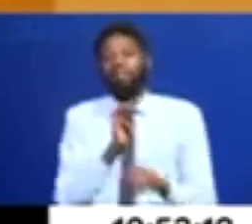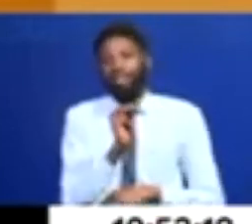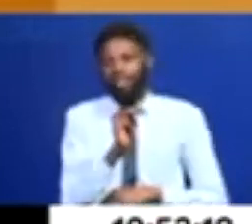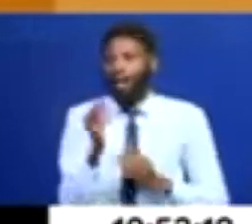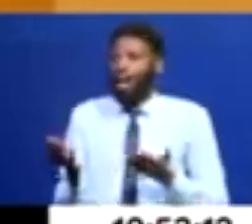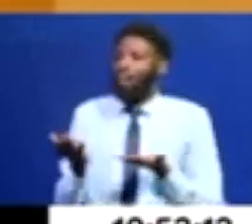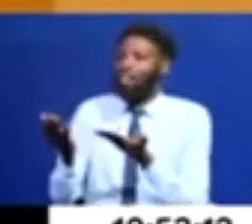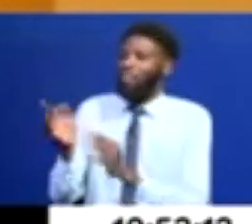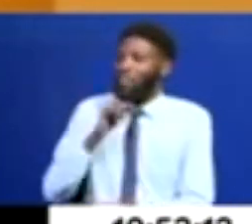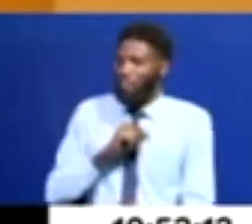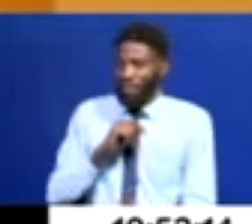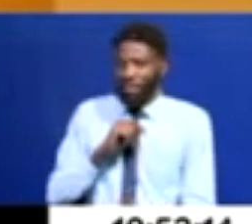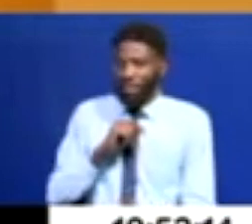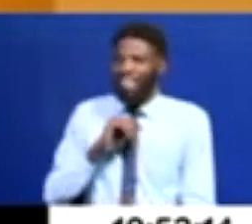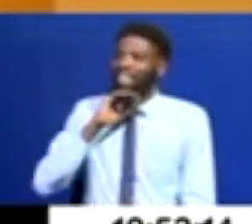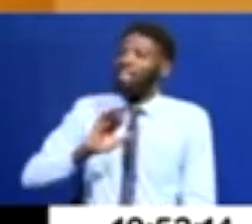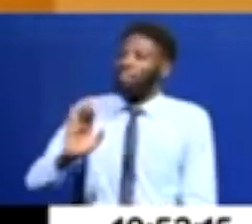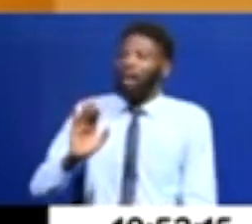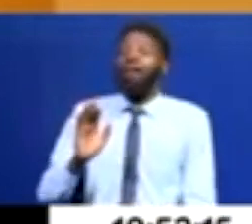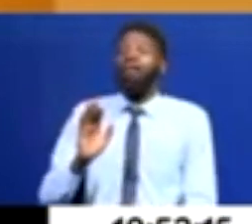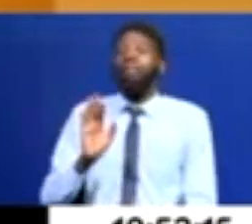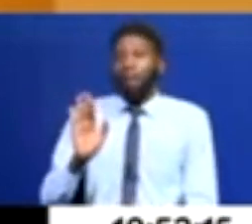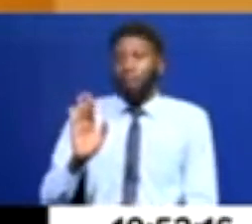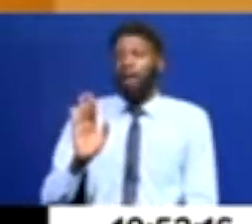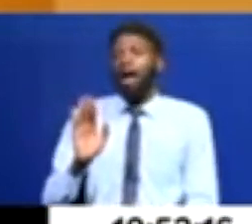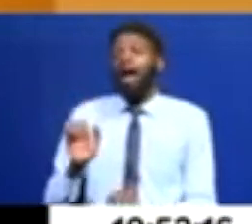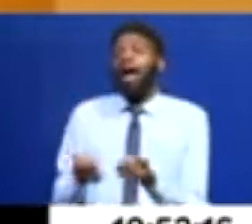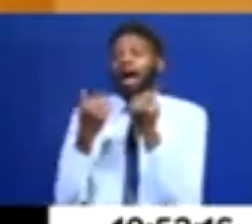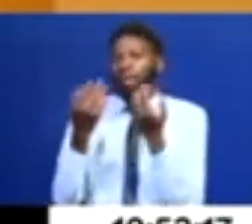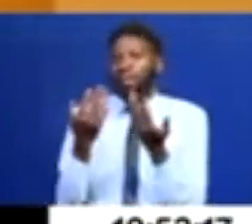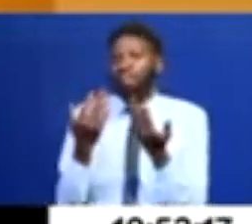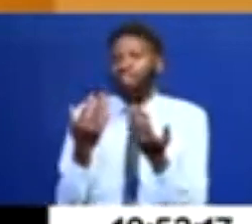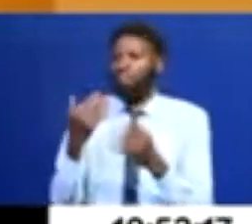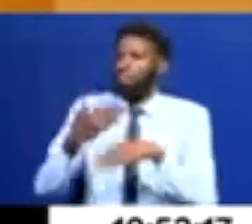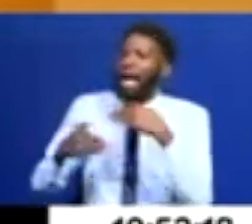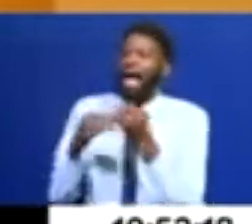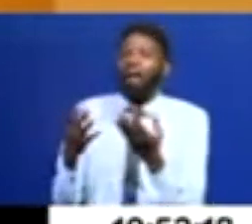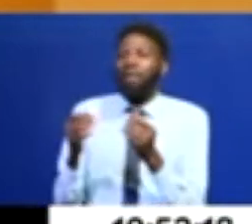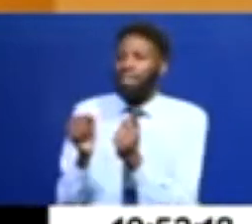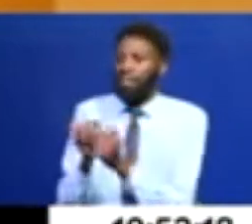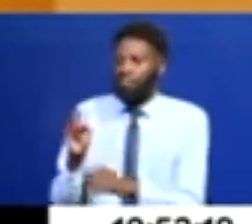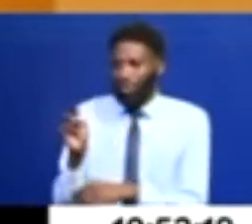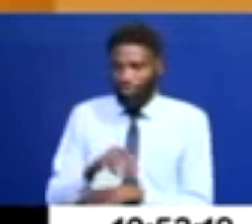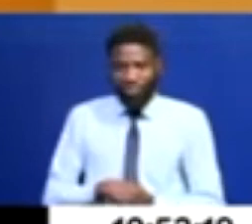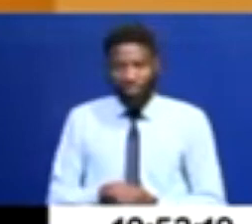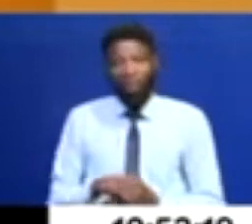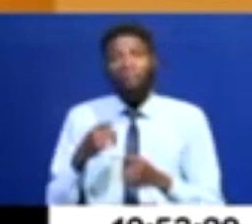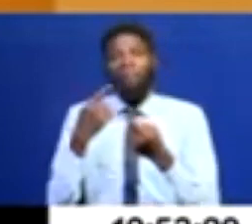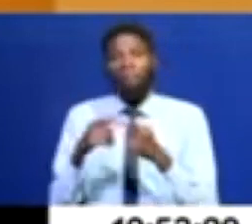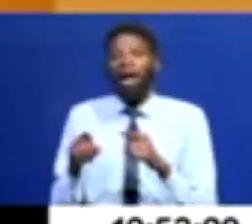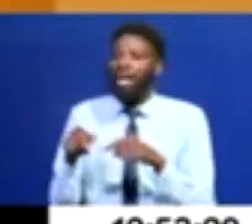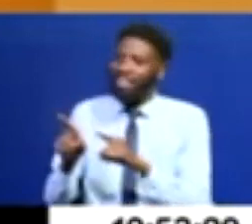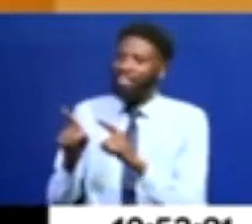the son takes the property at 10 million. Mm-hmm. Then due to cash flow issues, mm-hmm. maybe the son has to take care of the rest of the estate, he has to sell